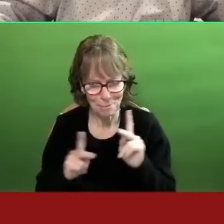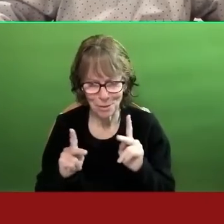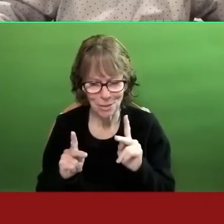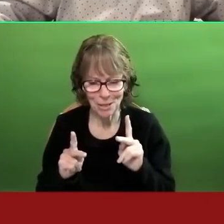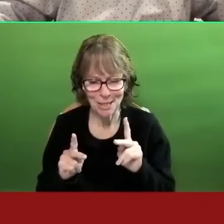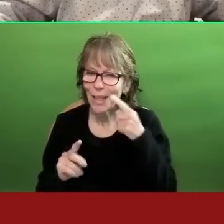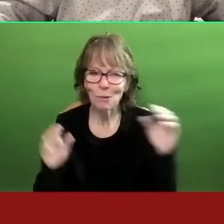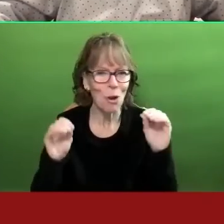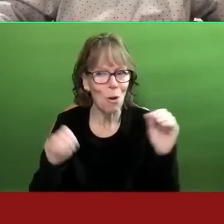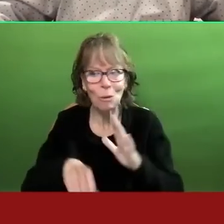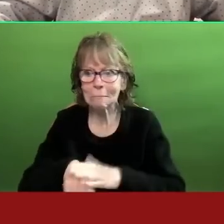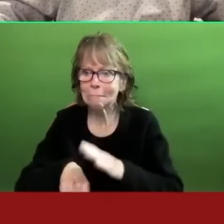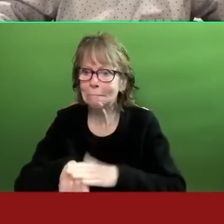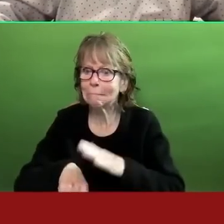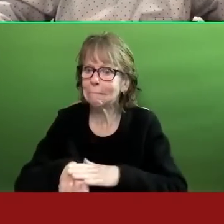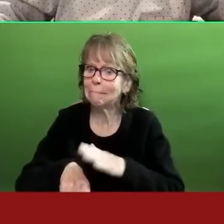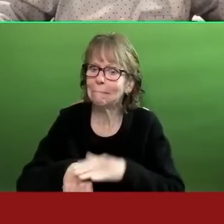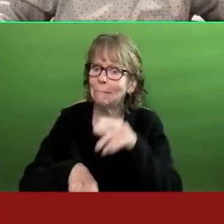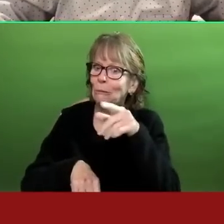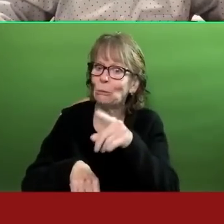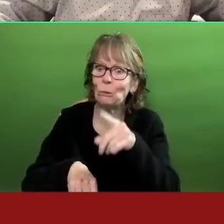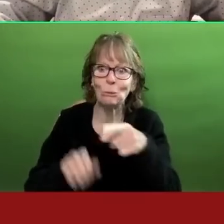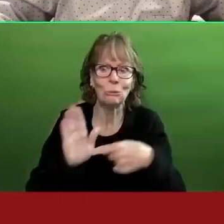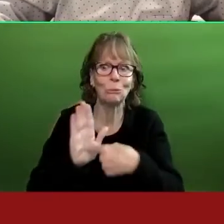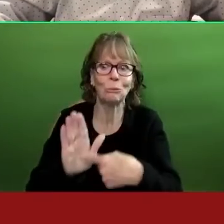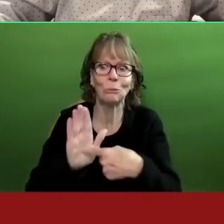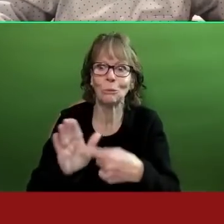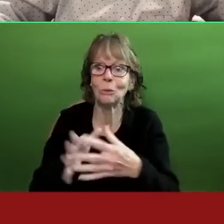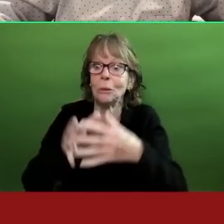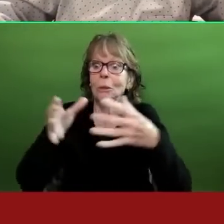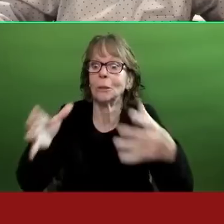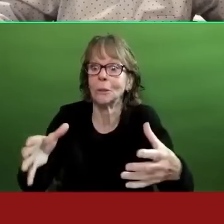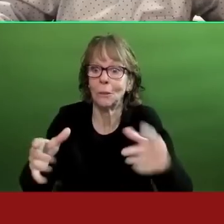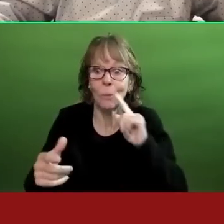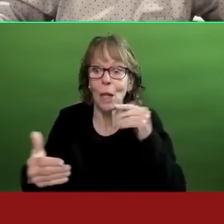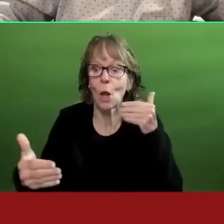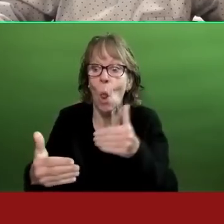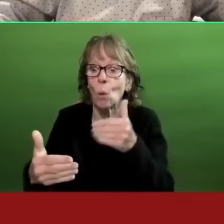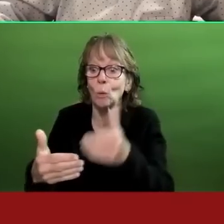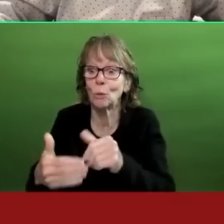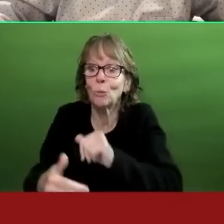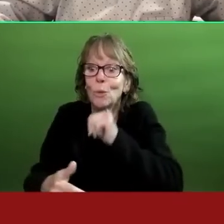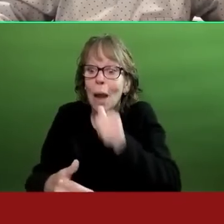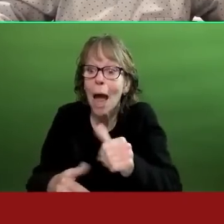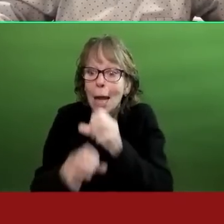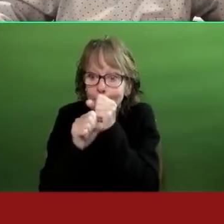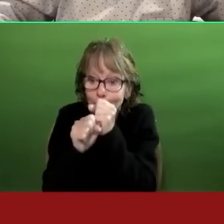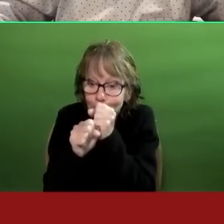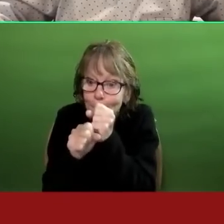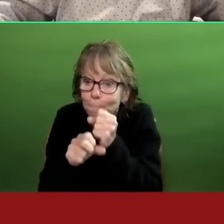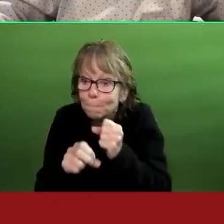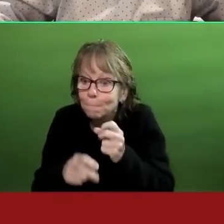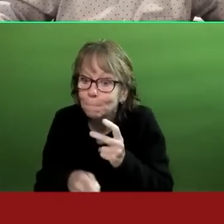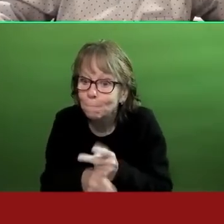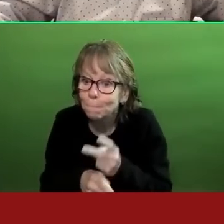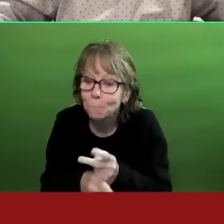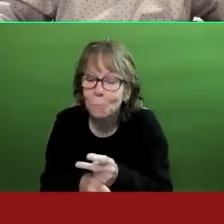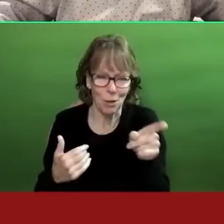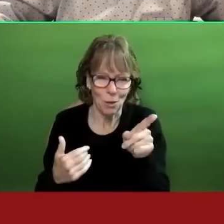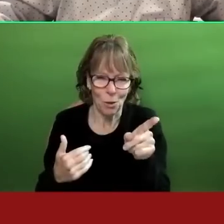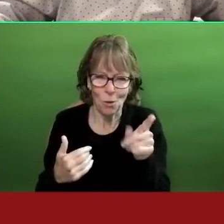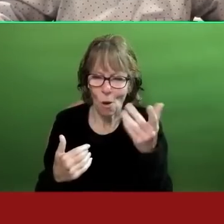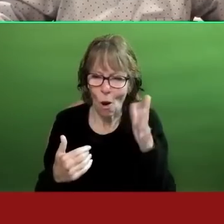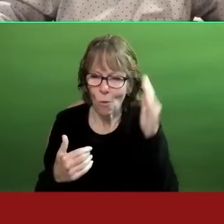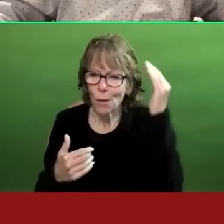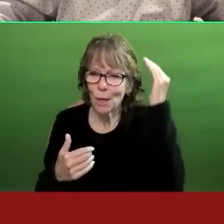mean in terms of anonymity. The other piece of this, I know for some of you you have heard